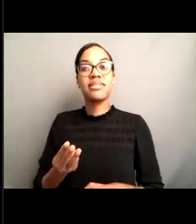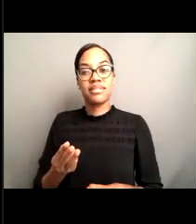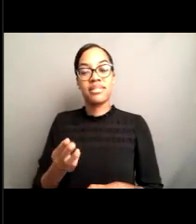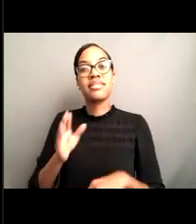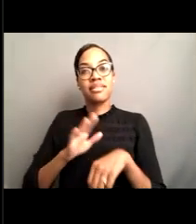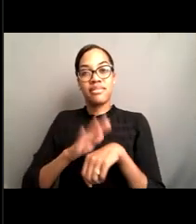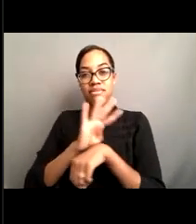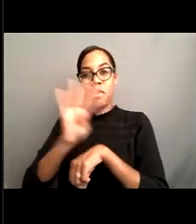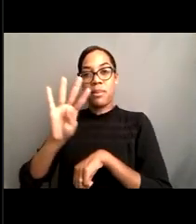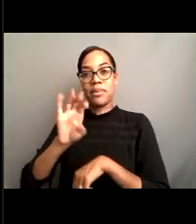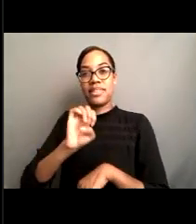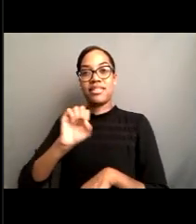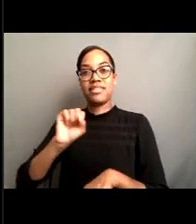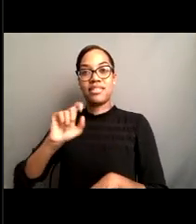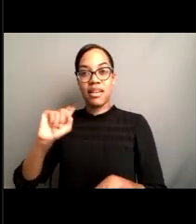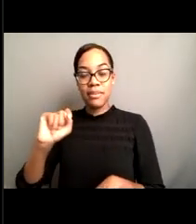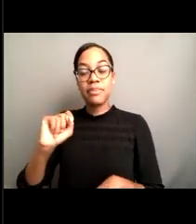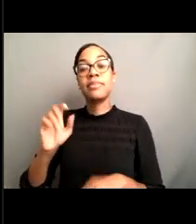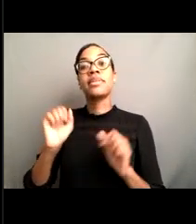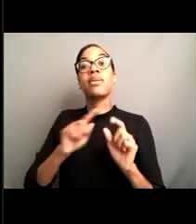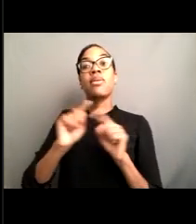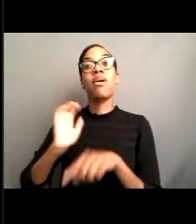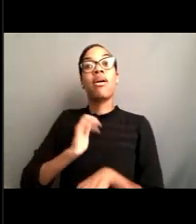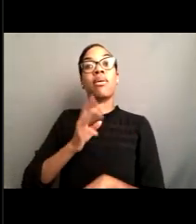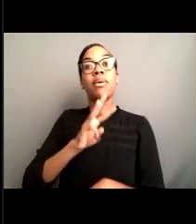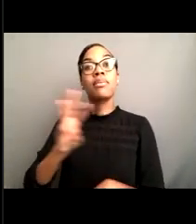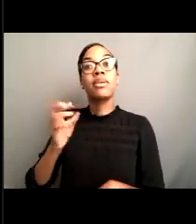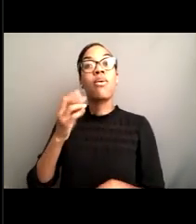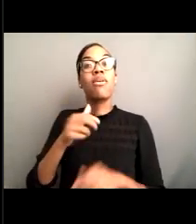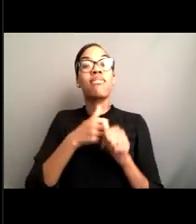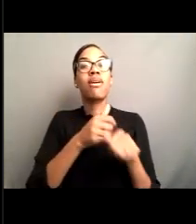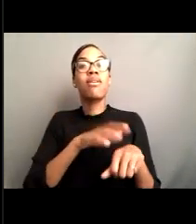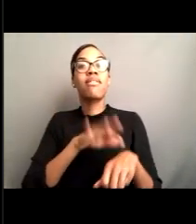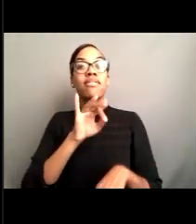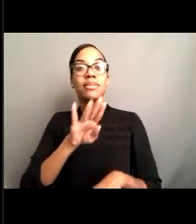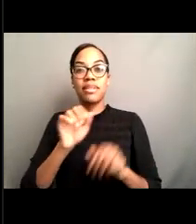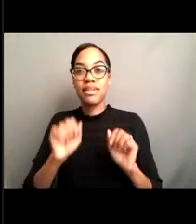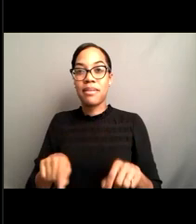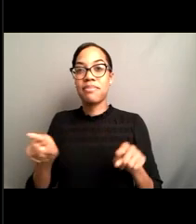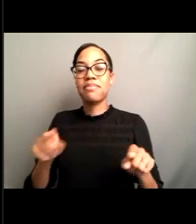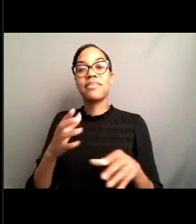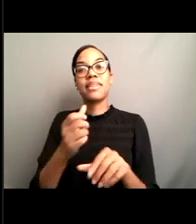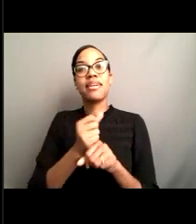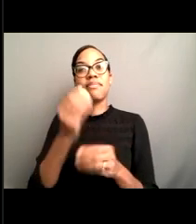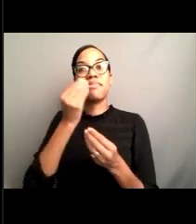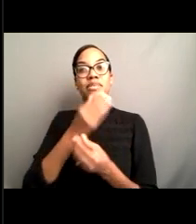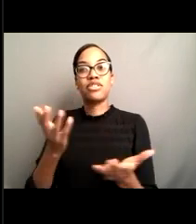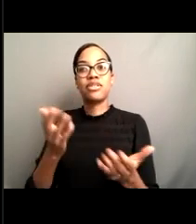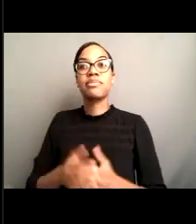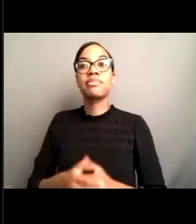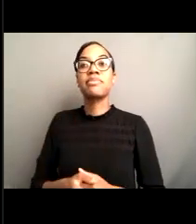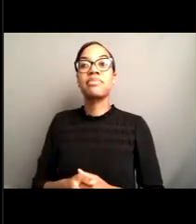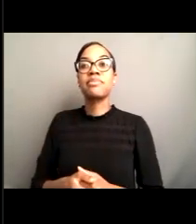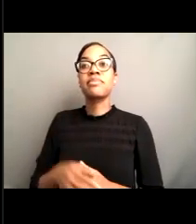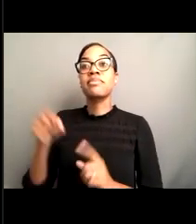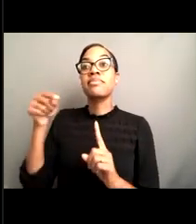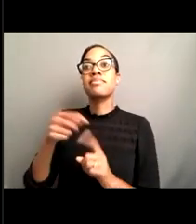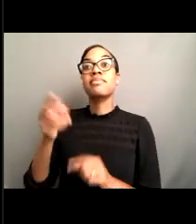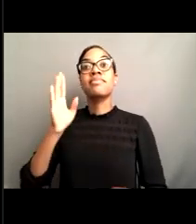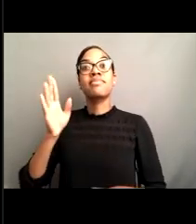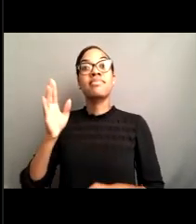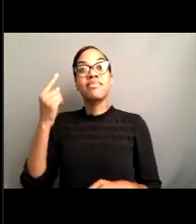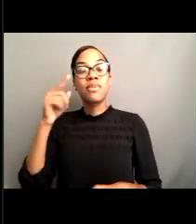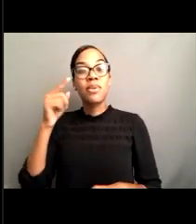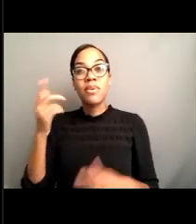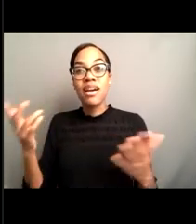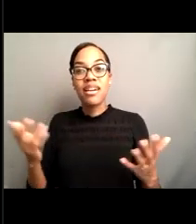the Woodpole Sea Grant Education page or follow us on Facebook. Now, this series is designed to help you get to know